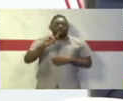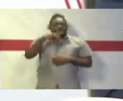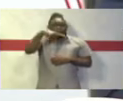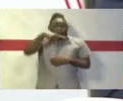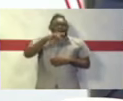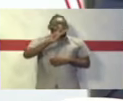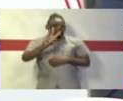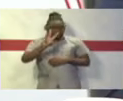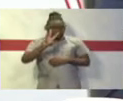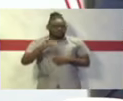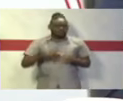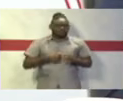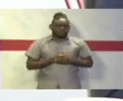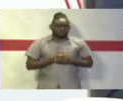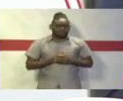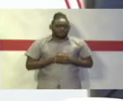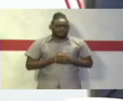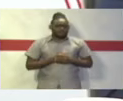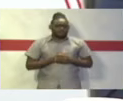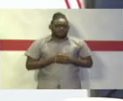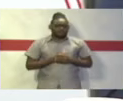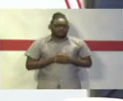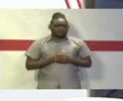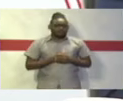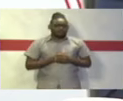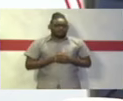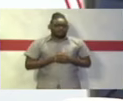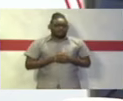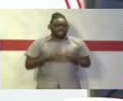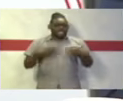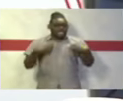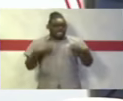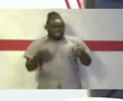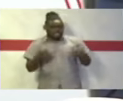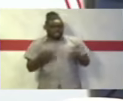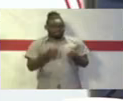various areas, the health centers, the